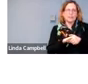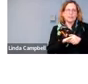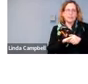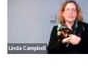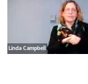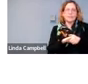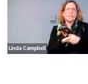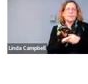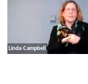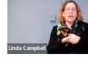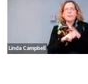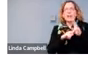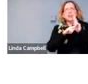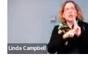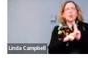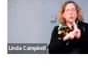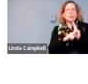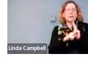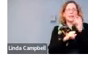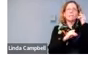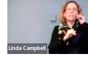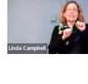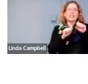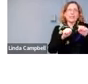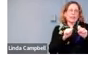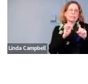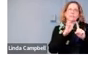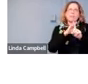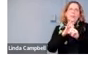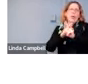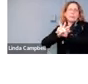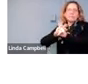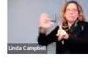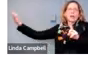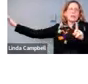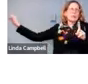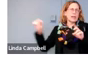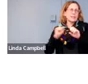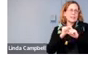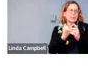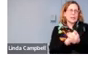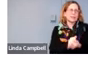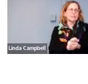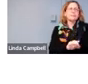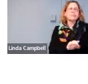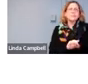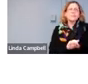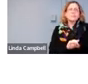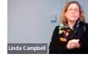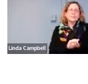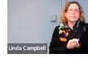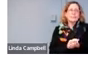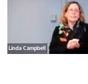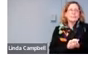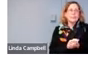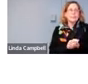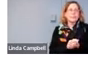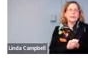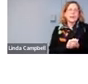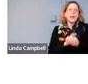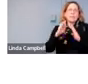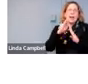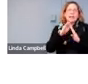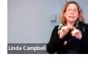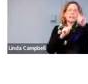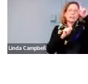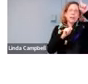for plant biology, and it's an invasion curve. It's been applied across the board in very many